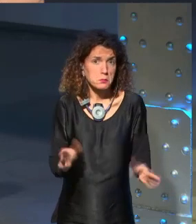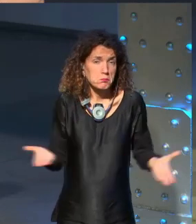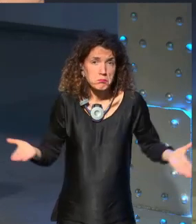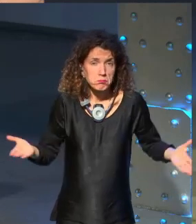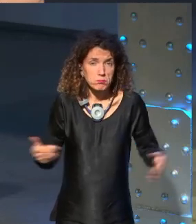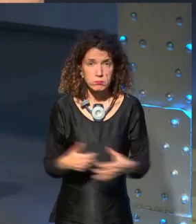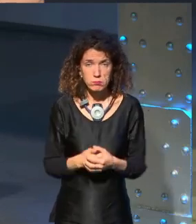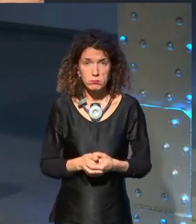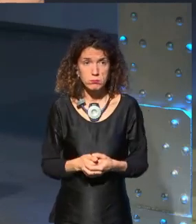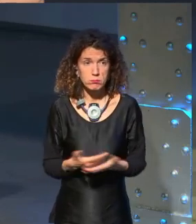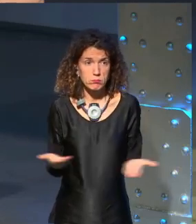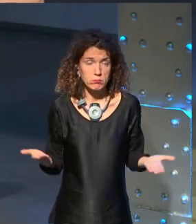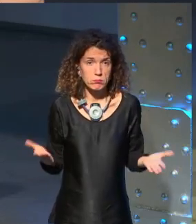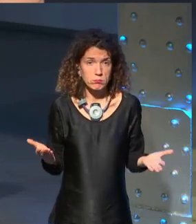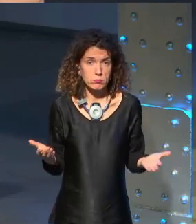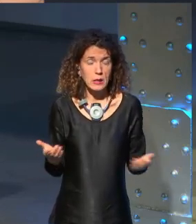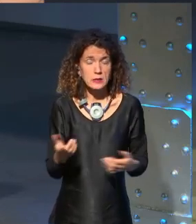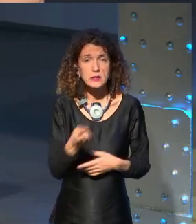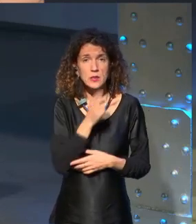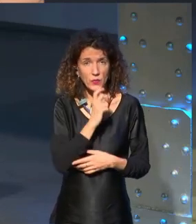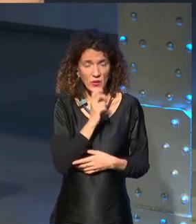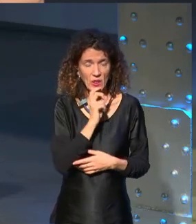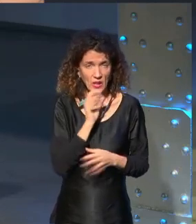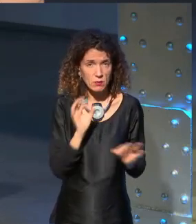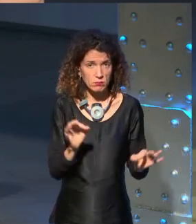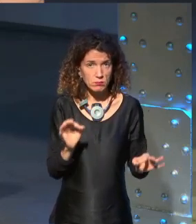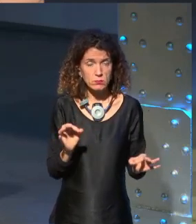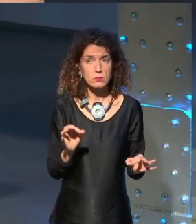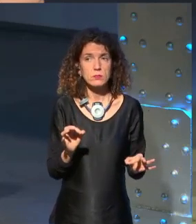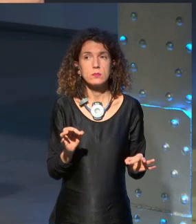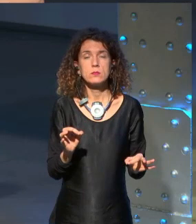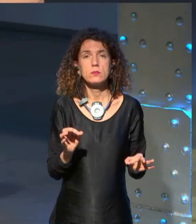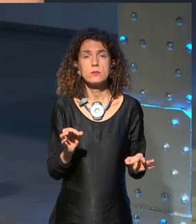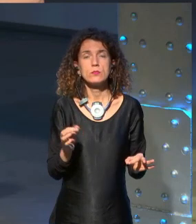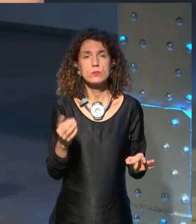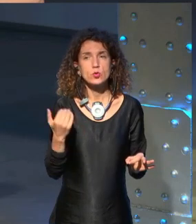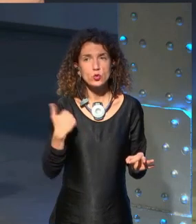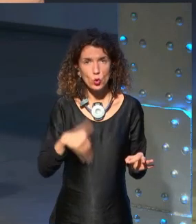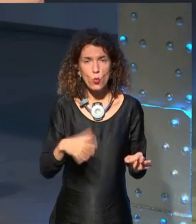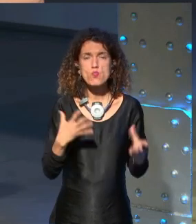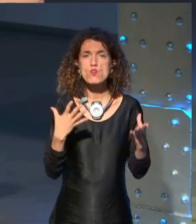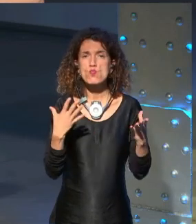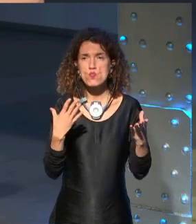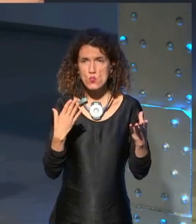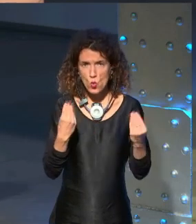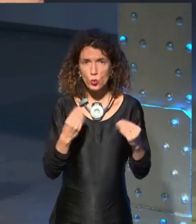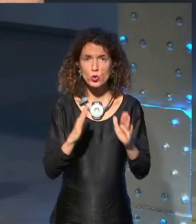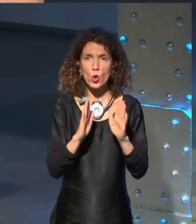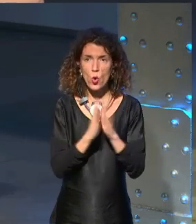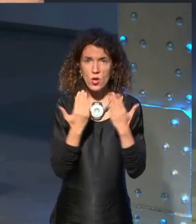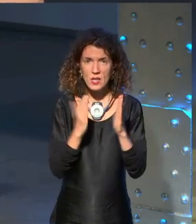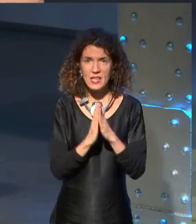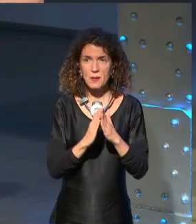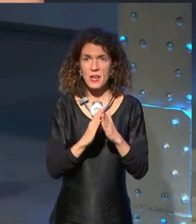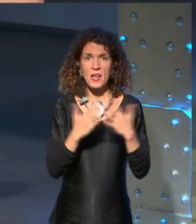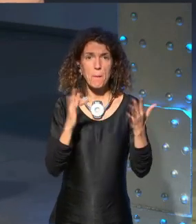it's hard to say. I have abandoned so many books in the first 10 pages. It just doesn't feel right to me. It doesn't